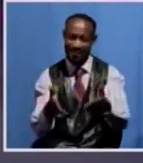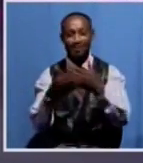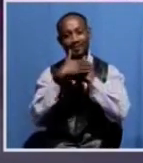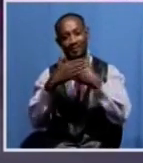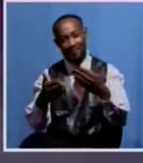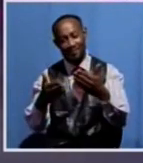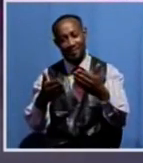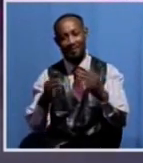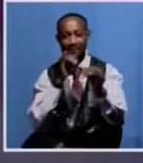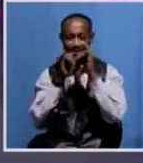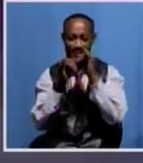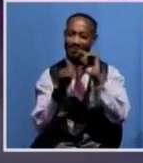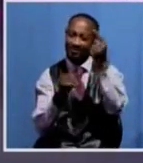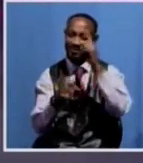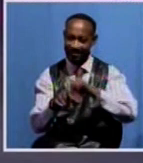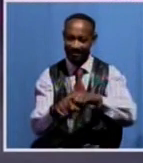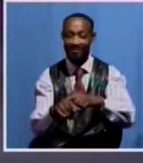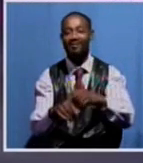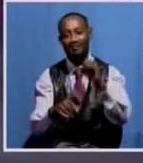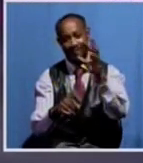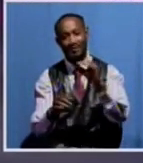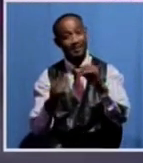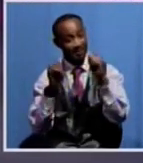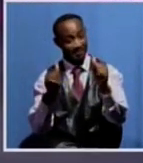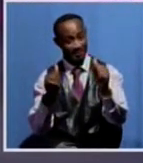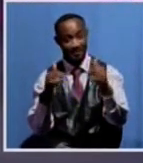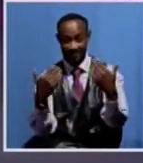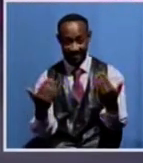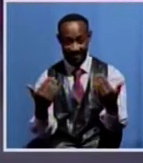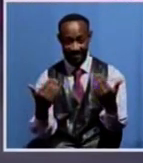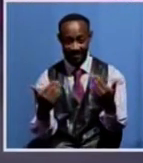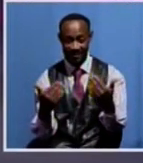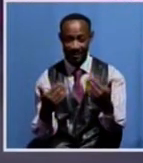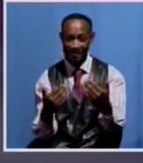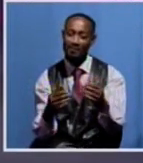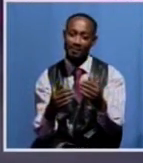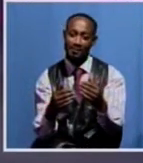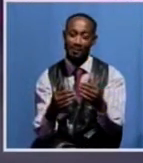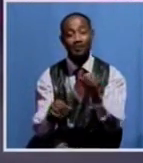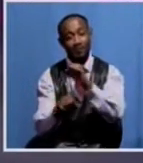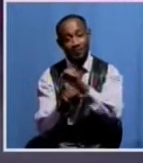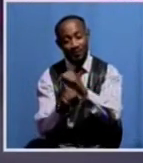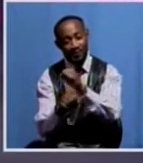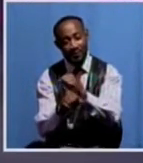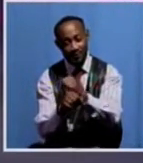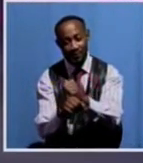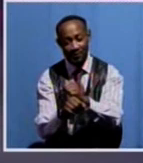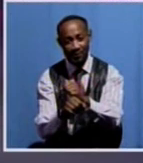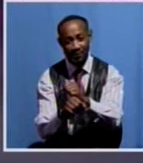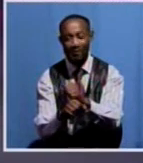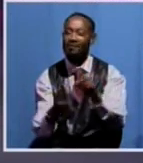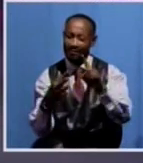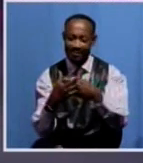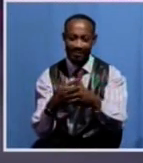your appointment. Yes, that's true. I suppose you've settled now. No room to relax. Well, in this job, you hit the ground running.